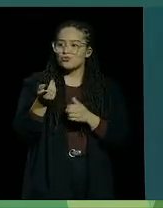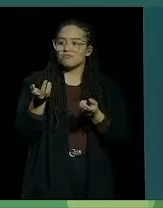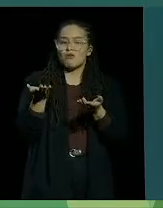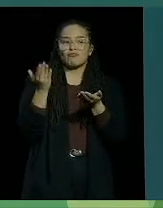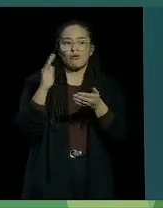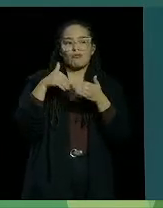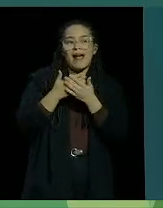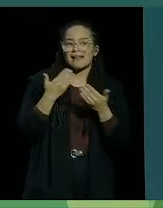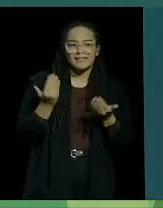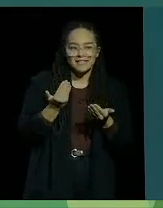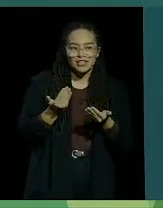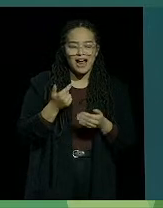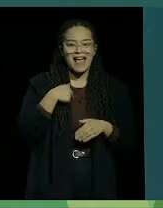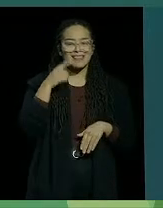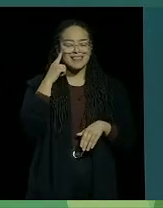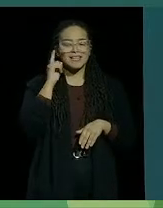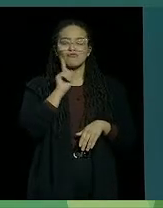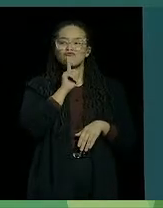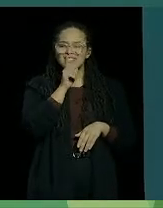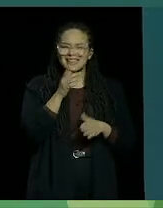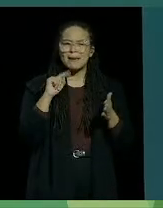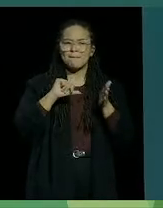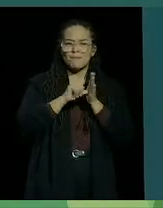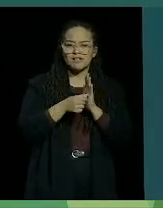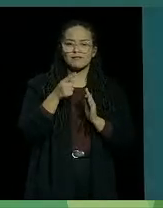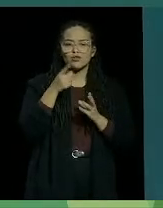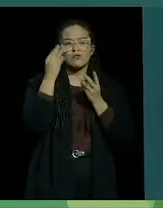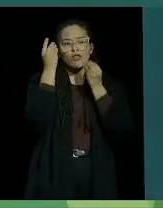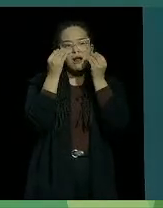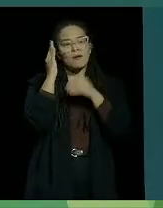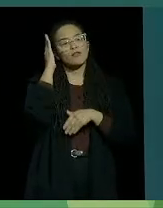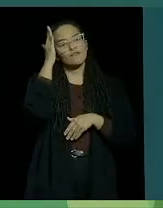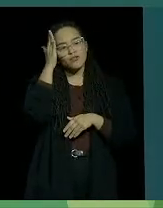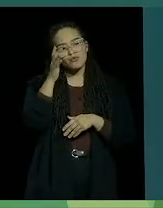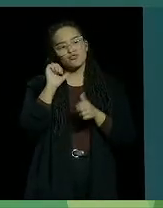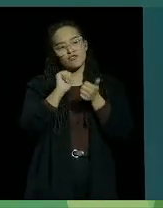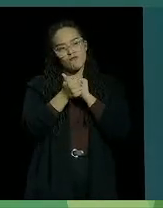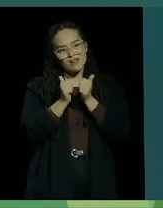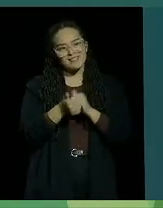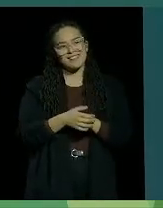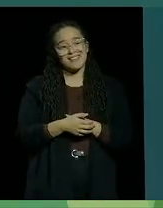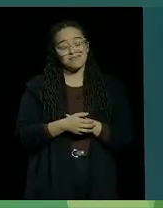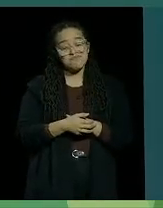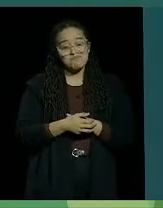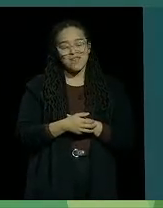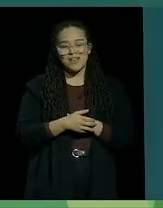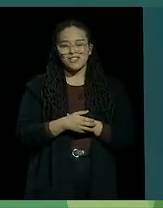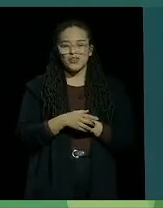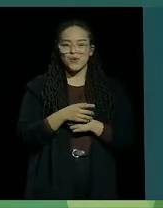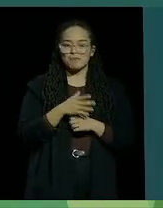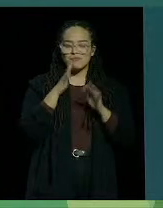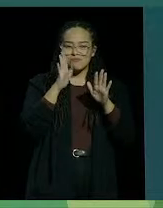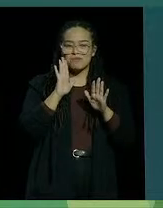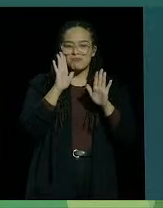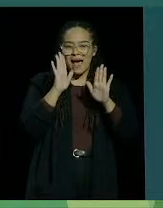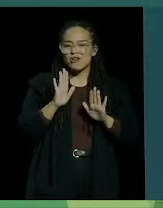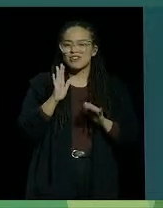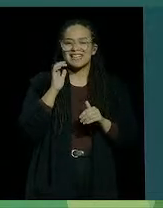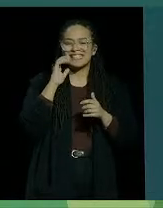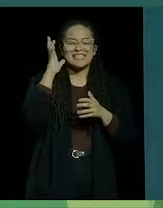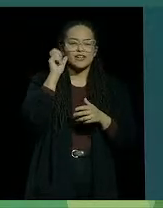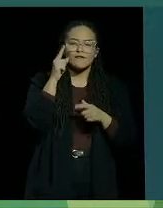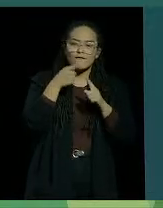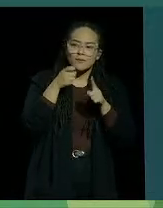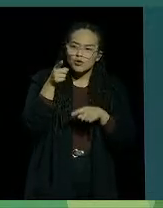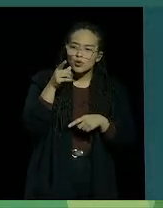you've considered the impact to the future of racing. Mm-hmm. So, I mean, it would be great to hear from you what the future holds for you.